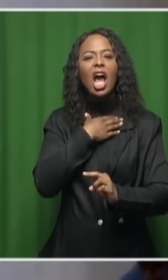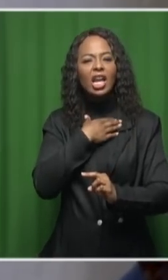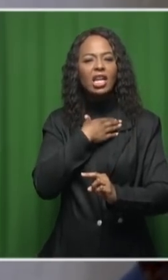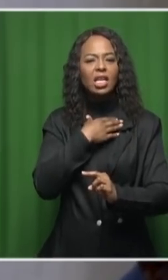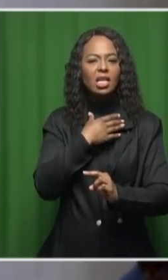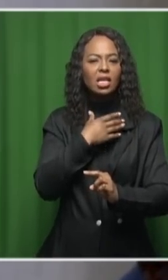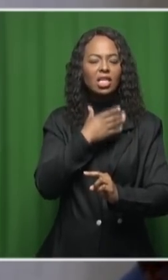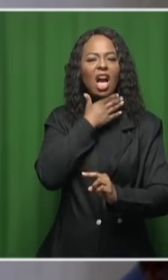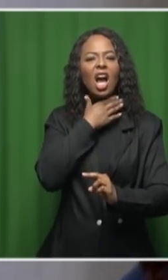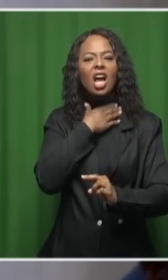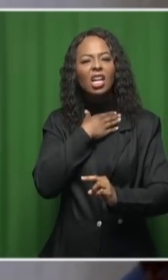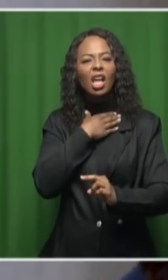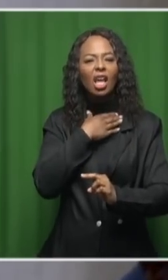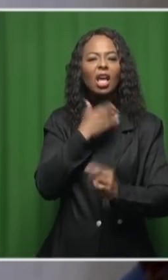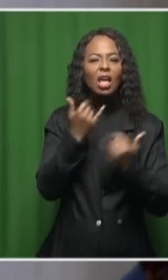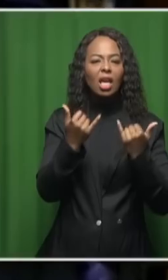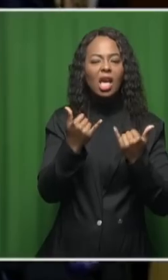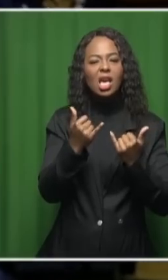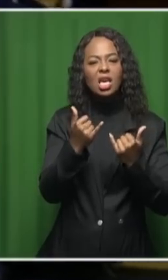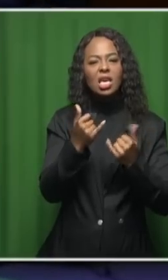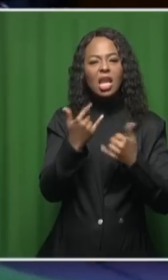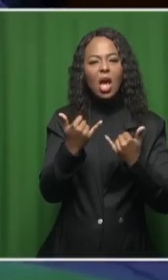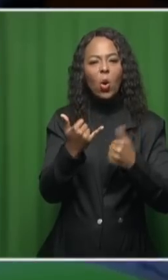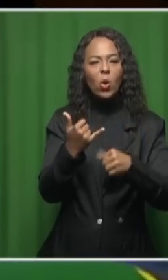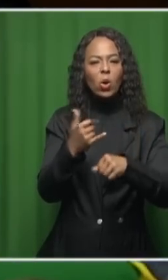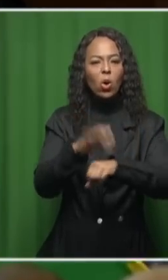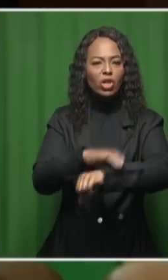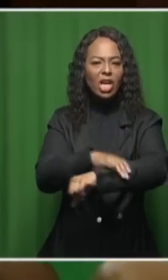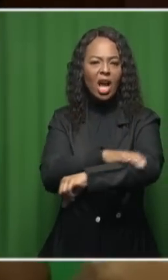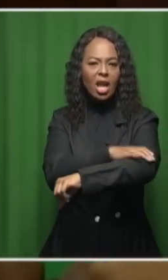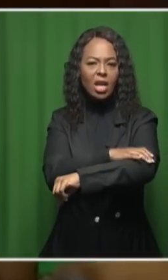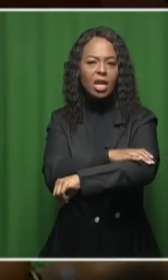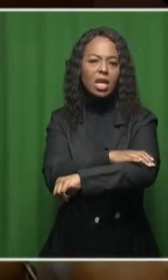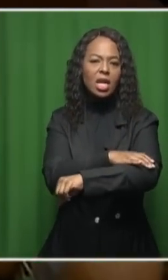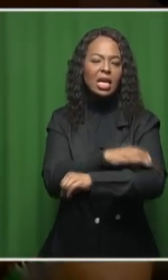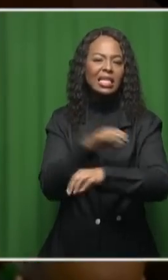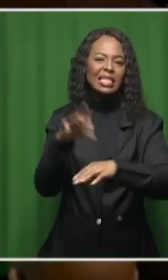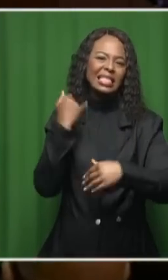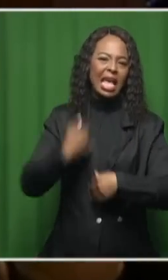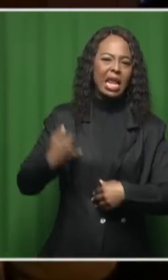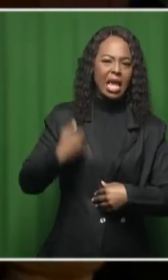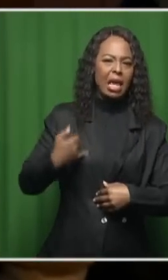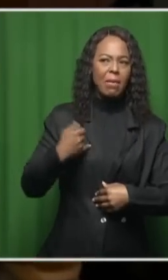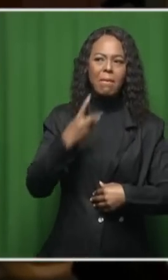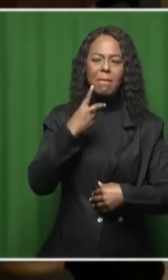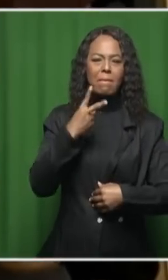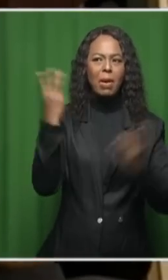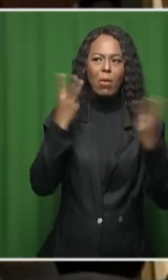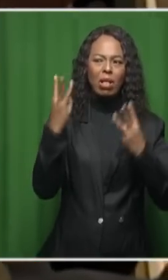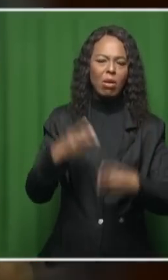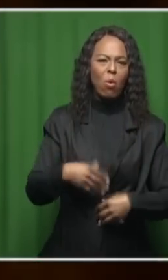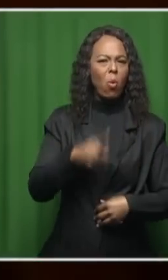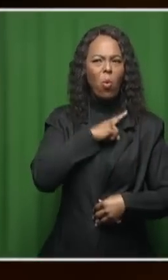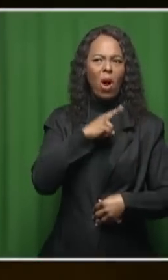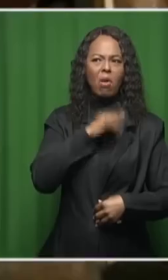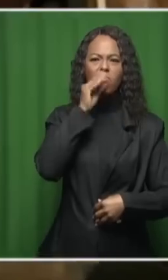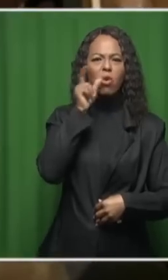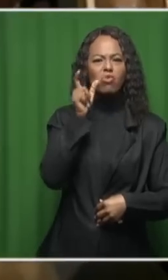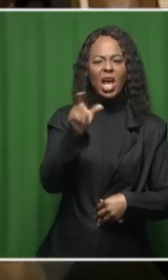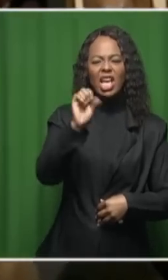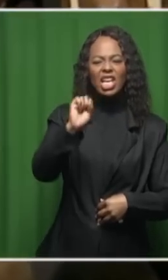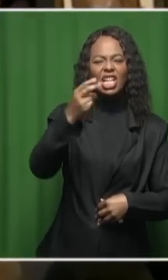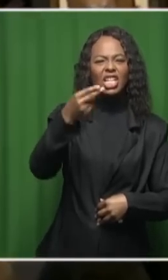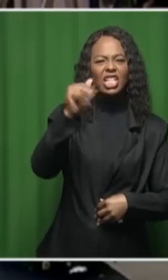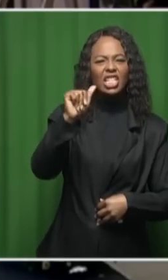Shangani sounding surname. And some took offense to that, saying that is